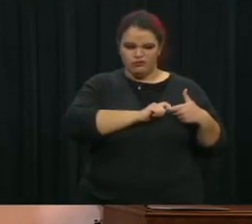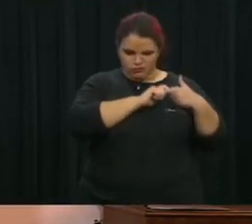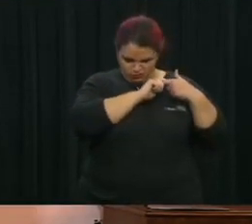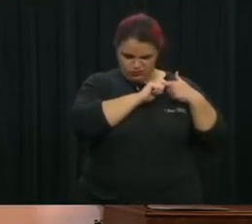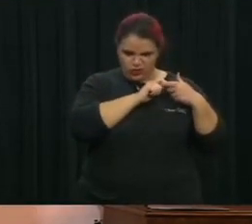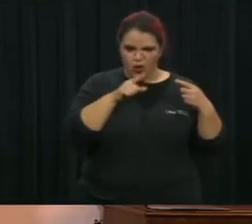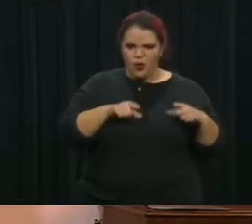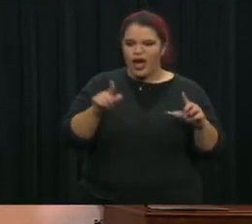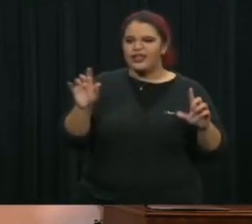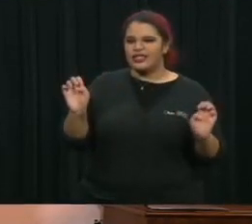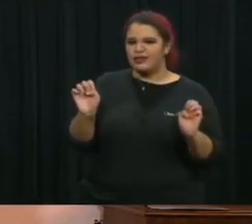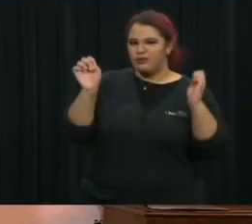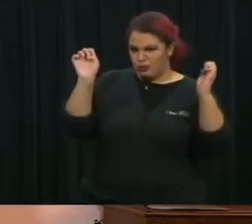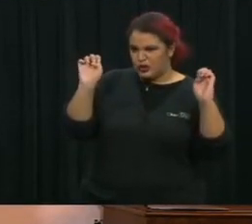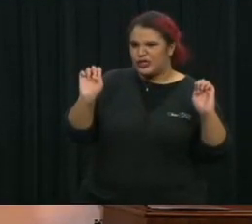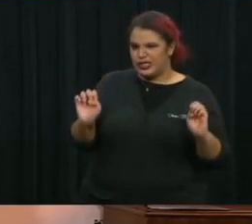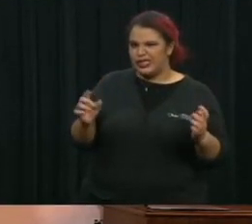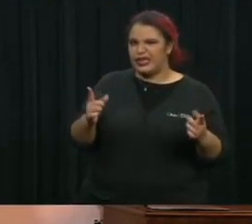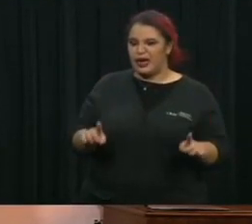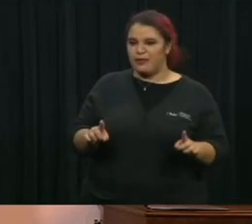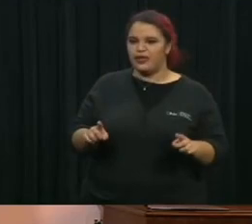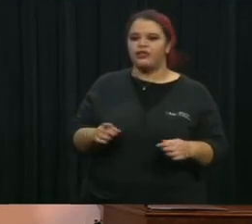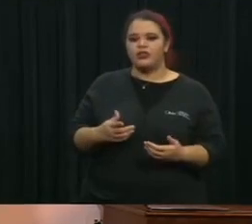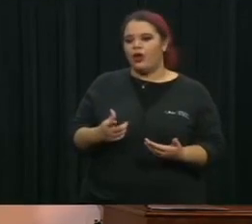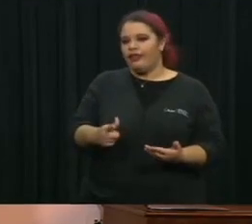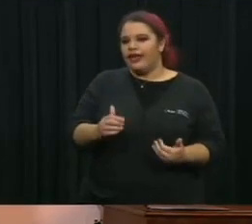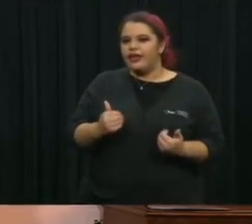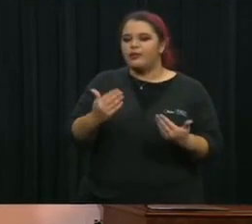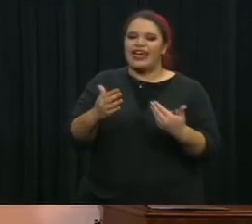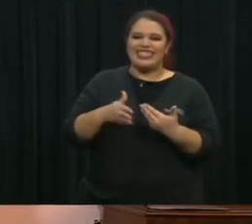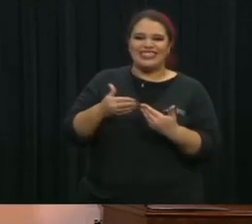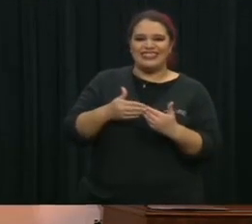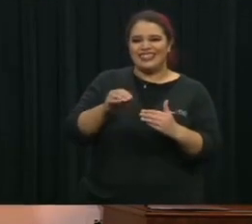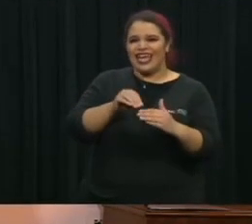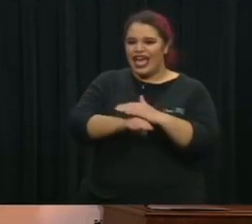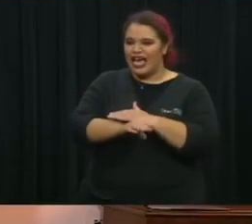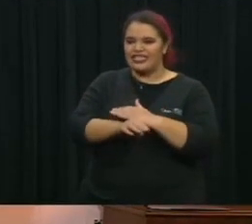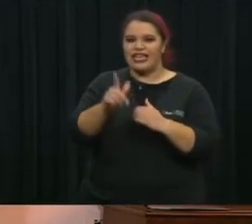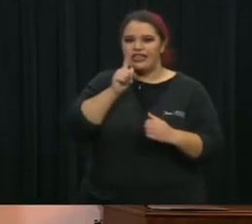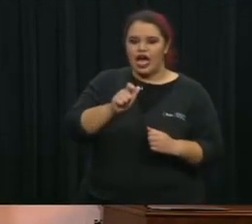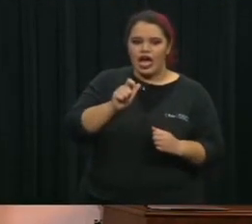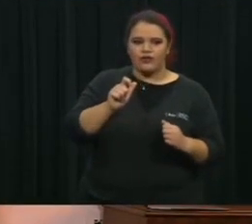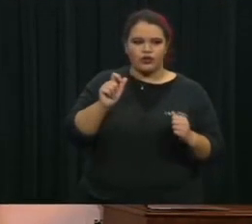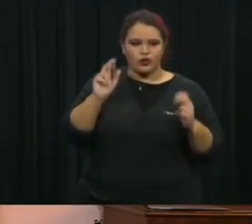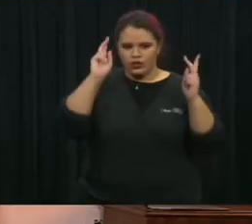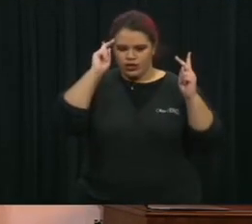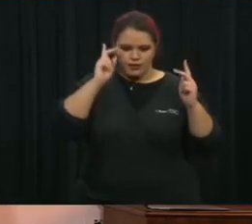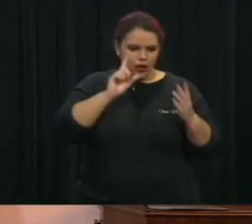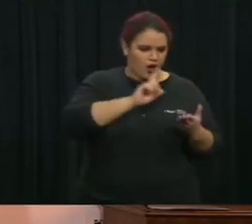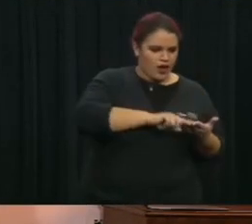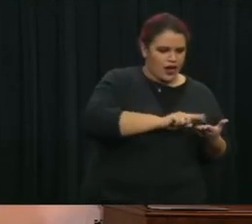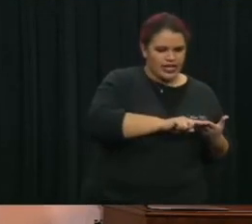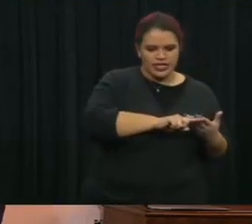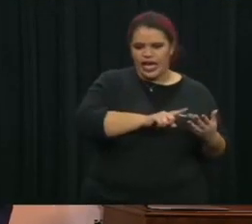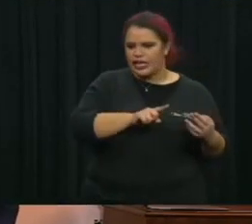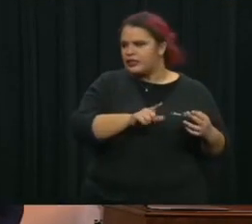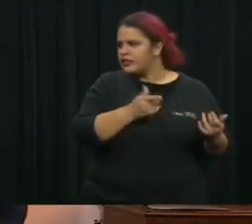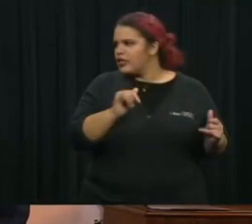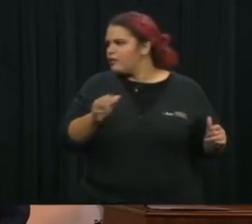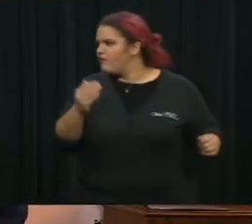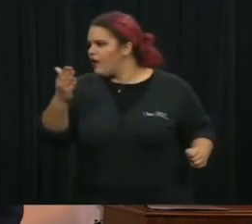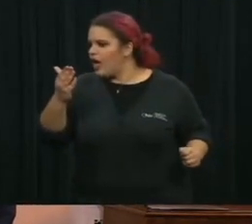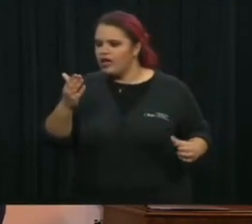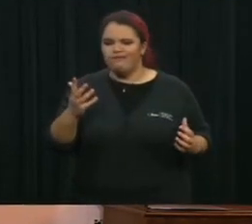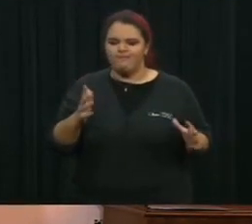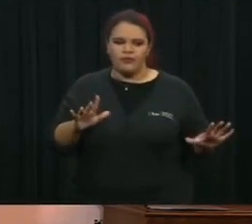in place, so that they can provide easy access to patients without doing audits, and that patients don't have to come in to get their prescriptions,